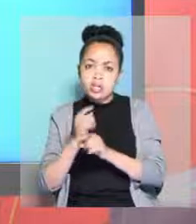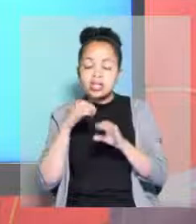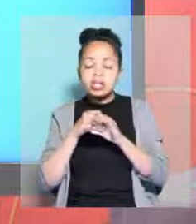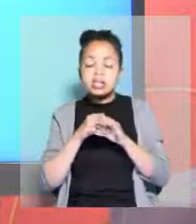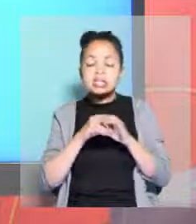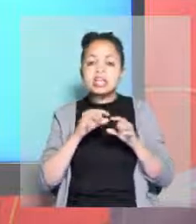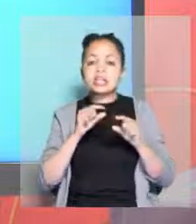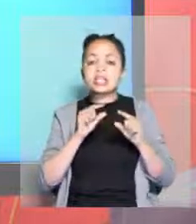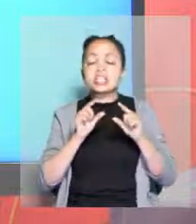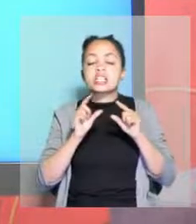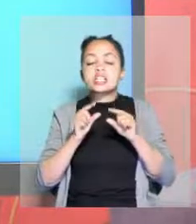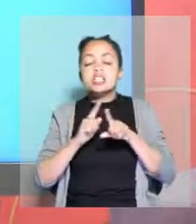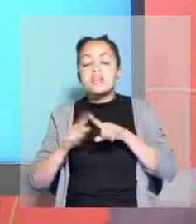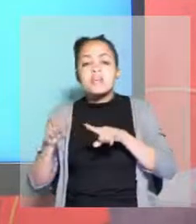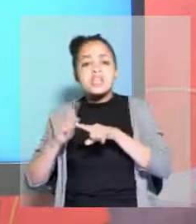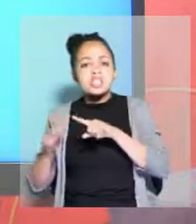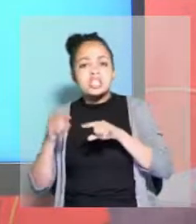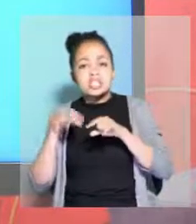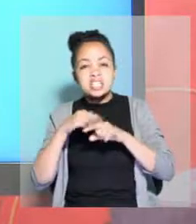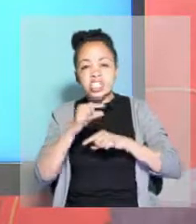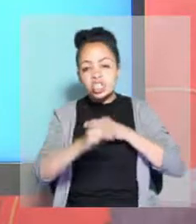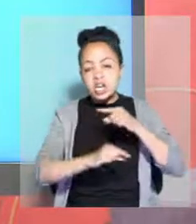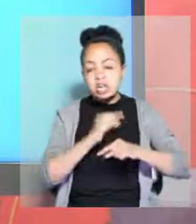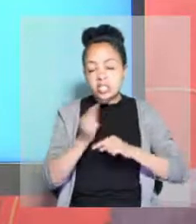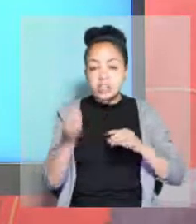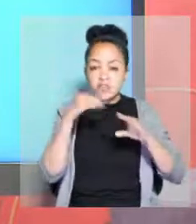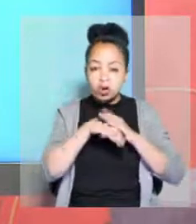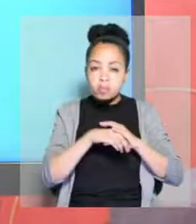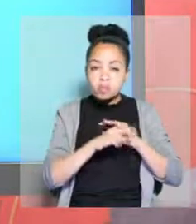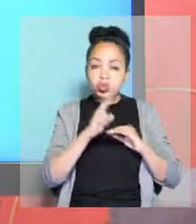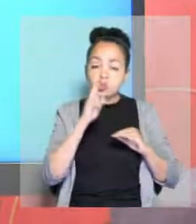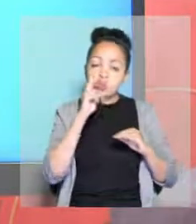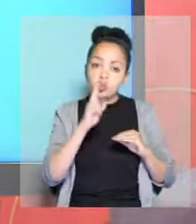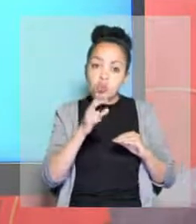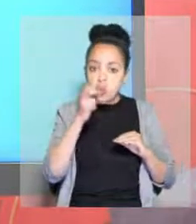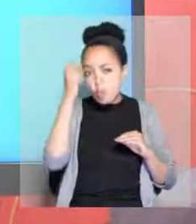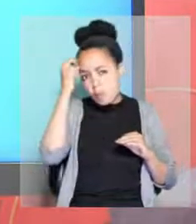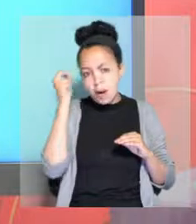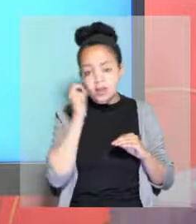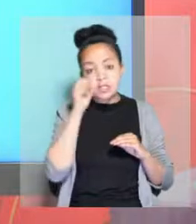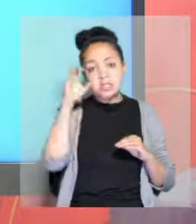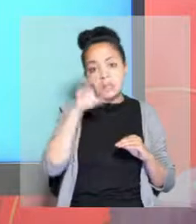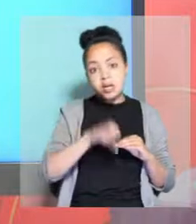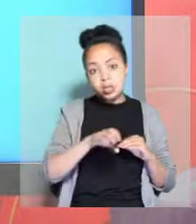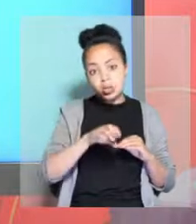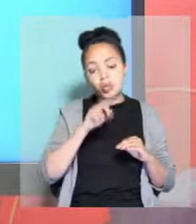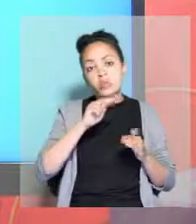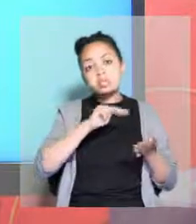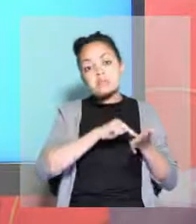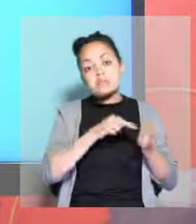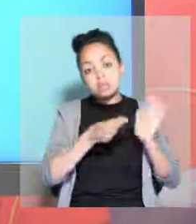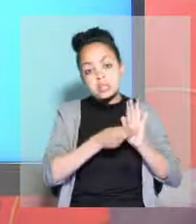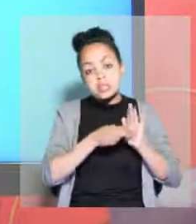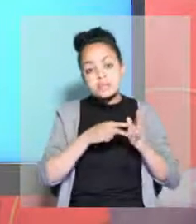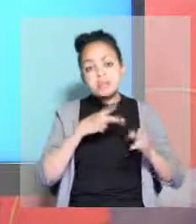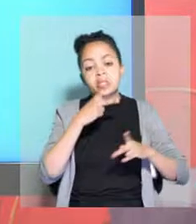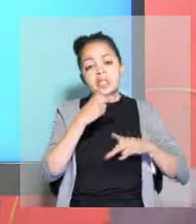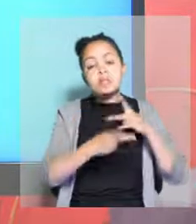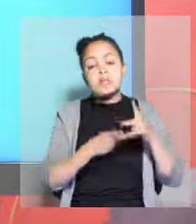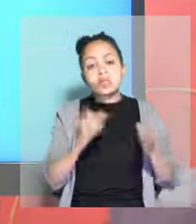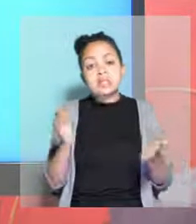a generation when the involvement of two parents is mandatory, which means the process